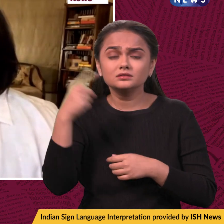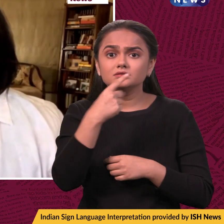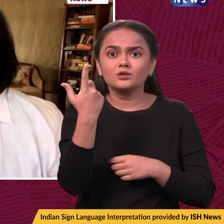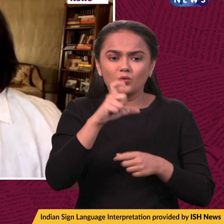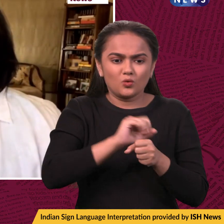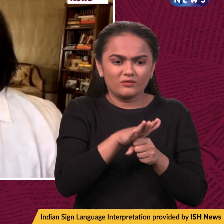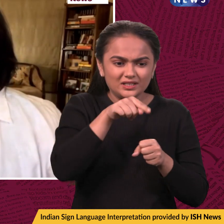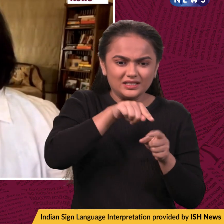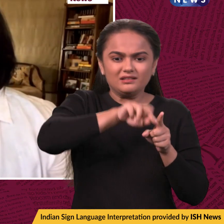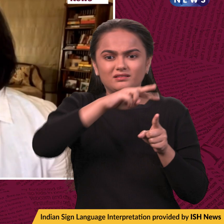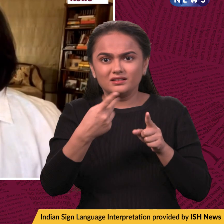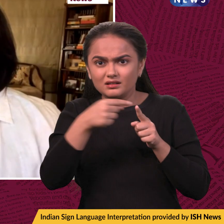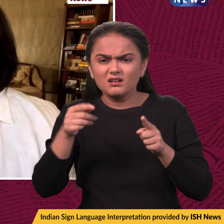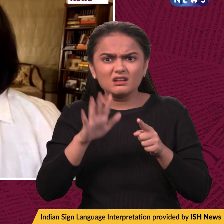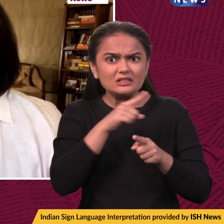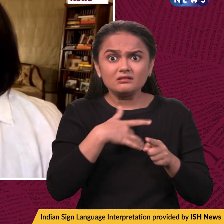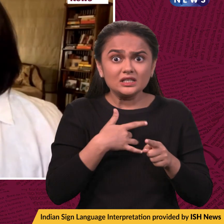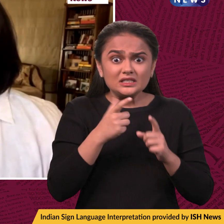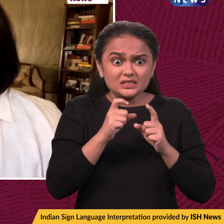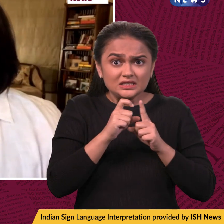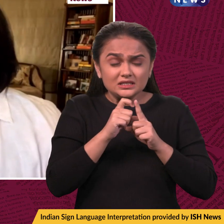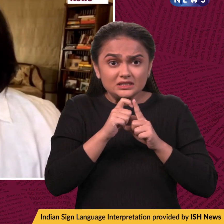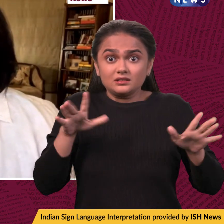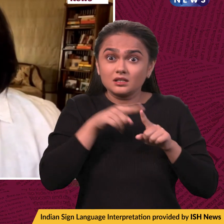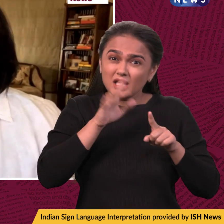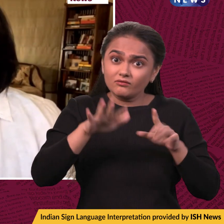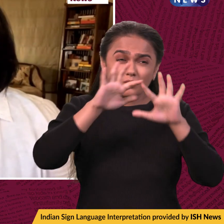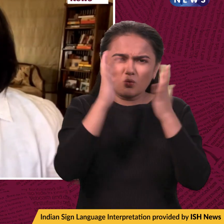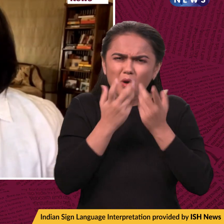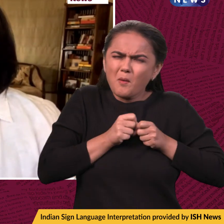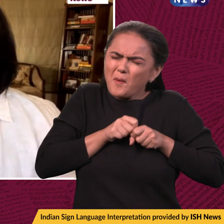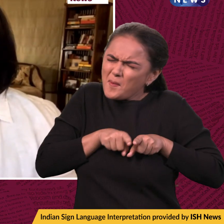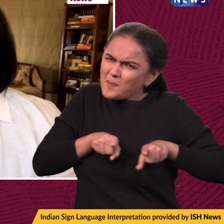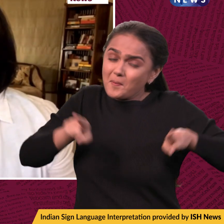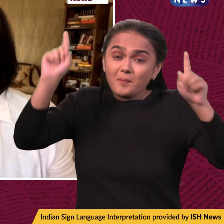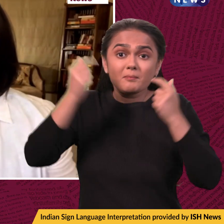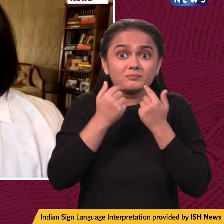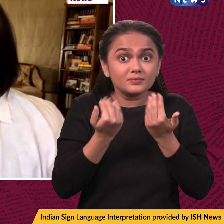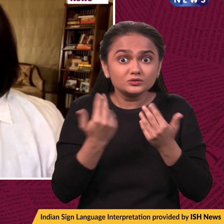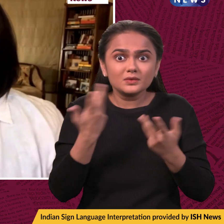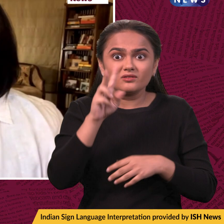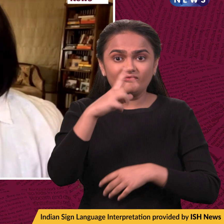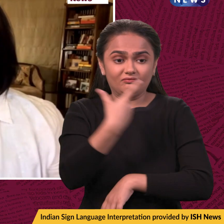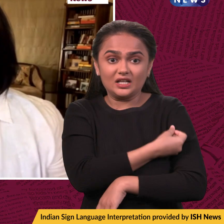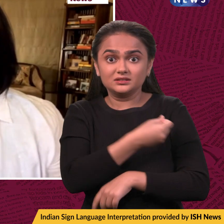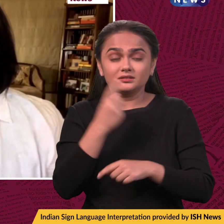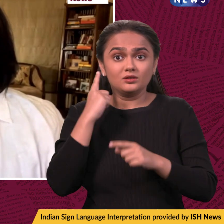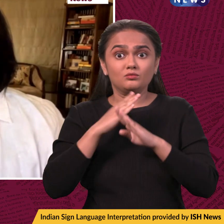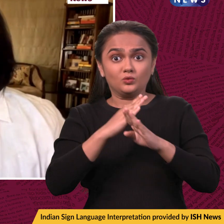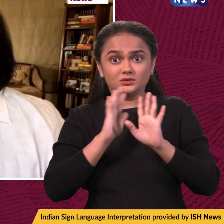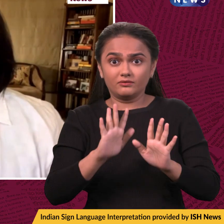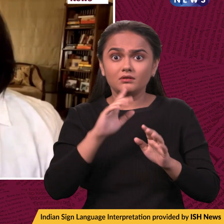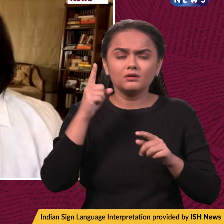said Omicron, the COVID variant, poses a very high global risk with some evidence that it evades vaccine